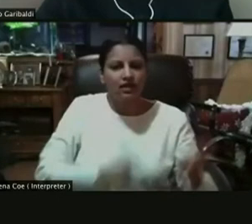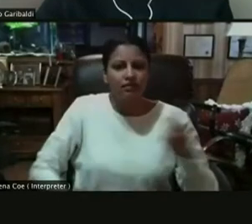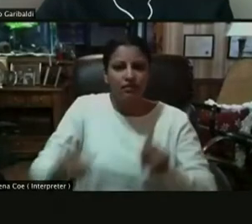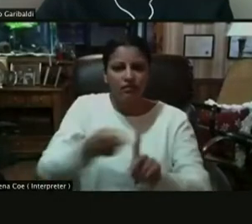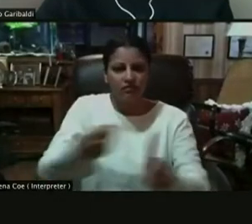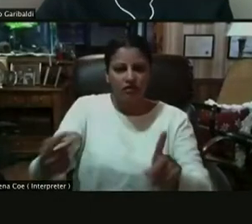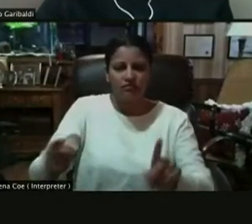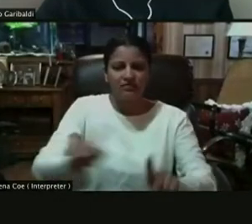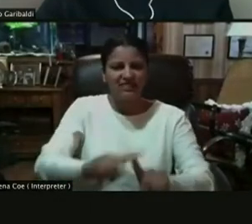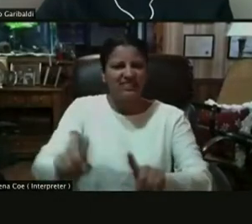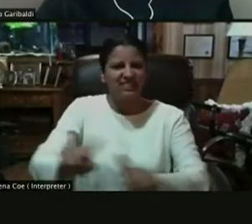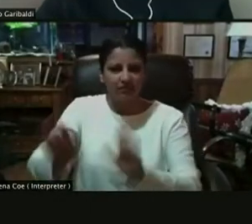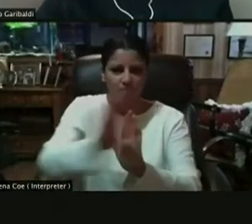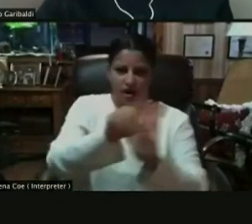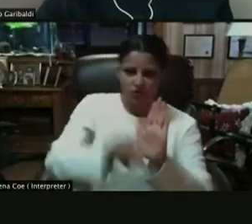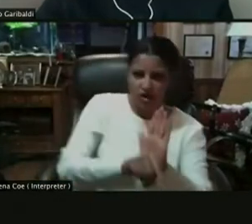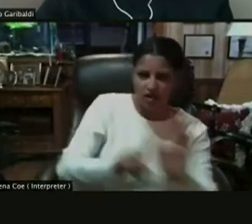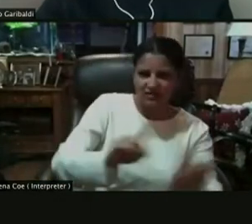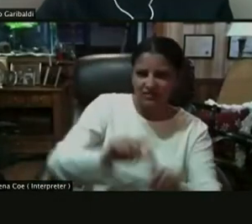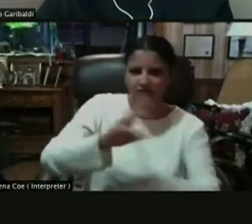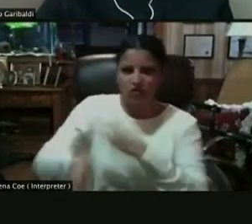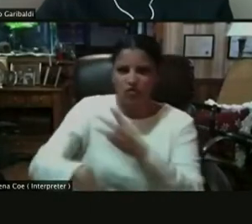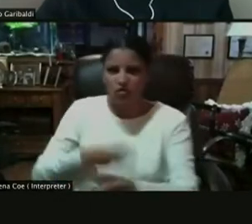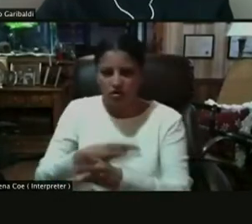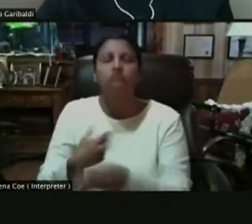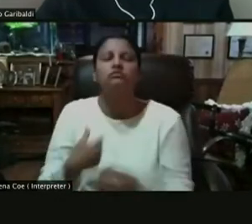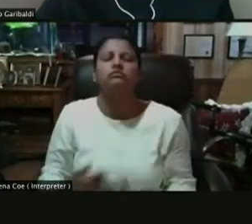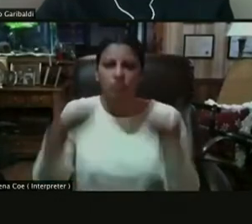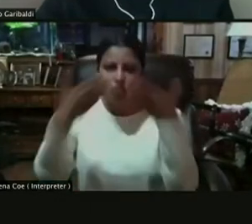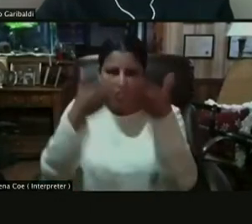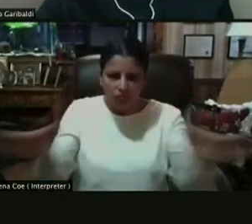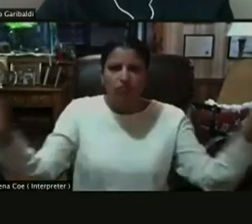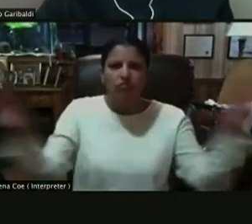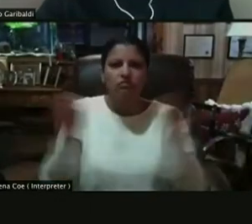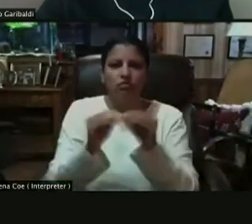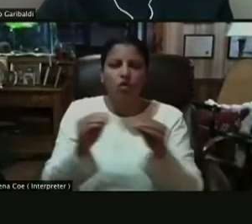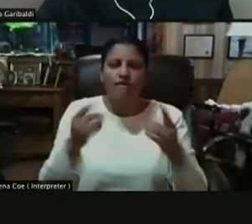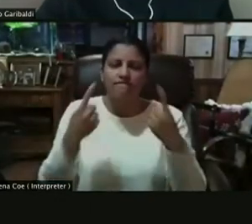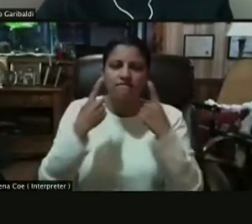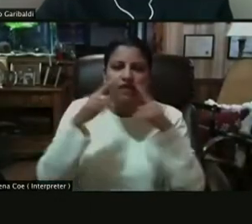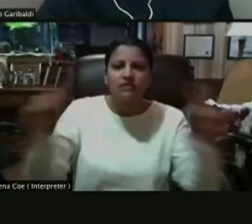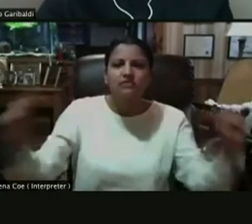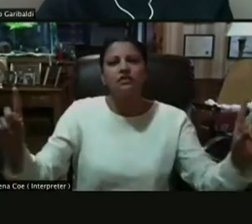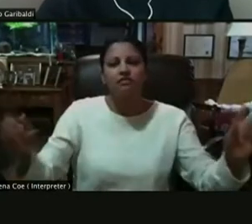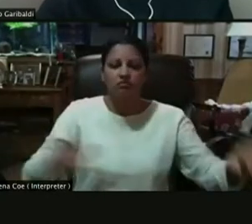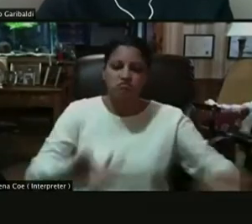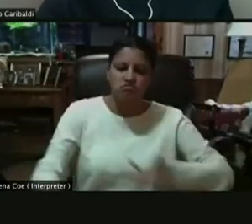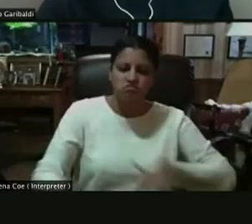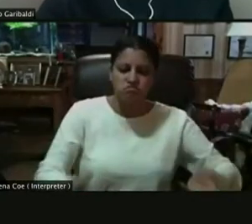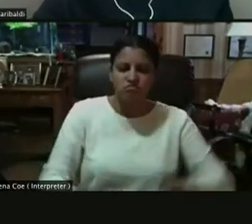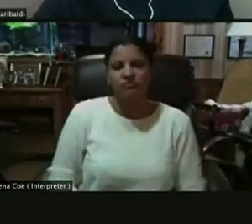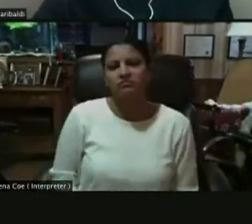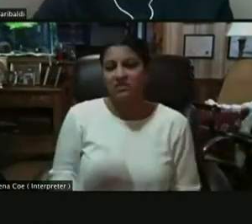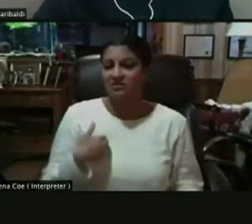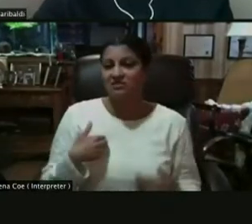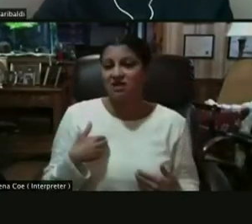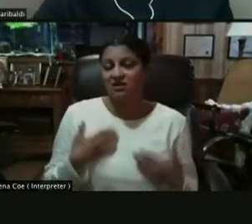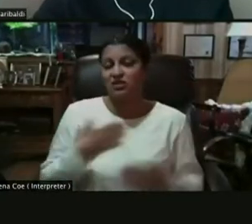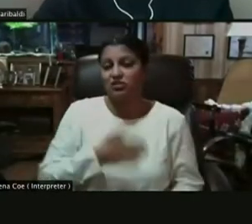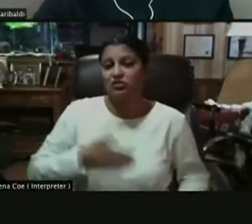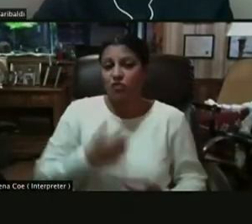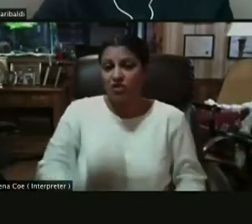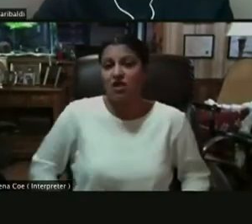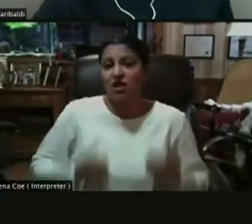yourself to open you up to be able to work more effectively. But I think just enjoy life a bit more than someone who doesn't have that